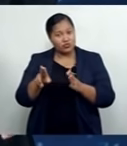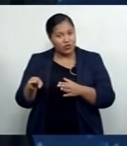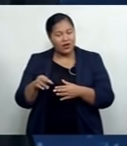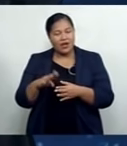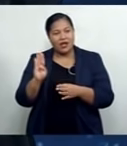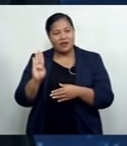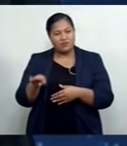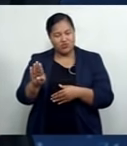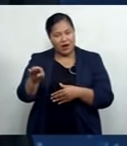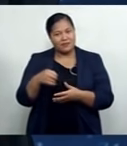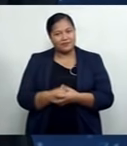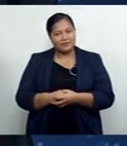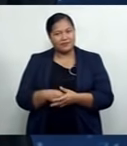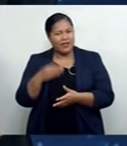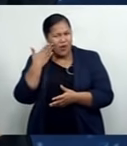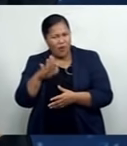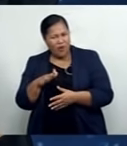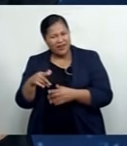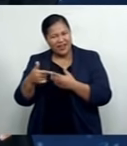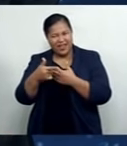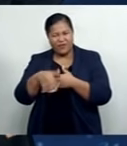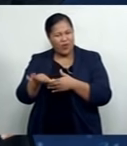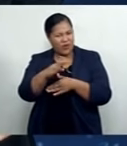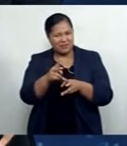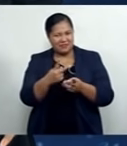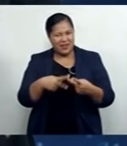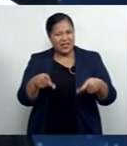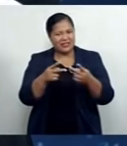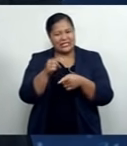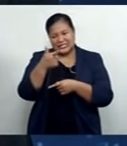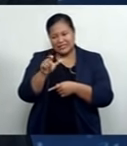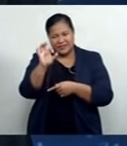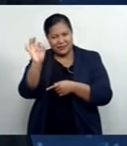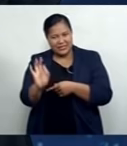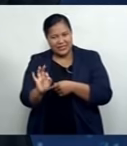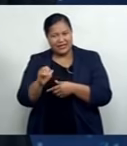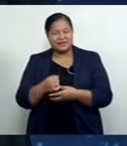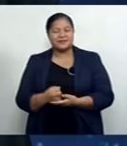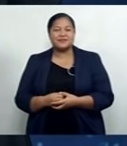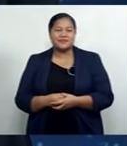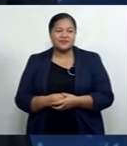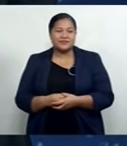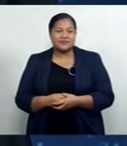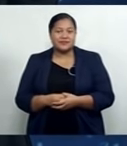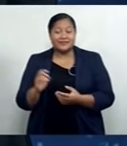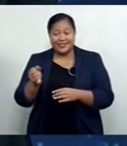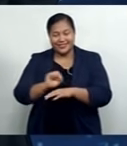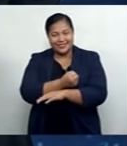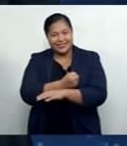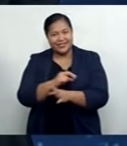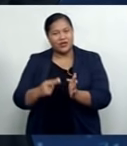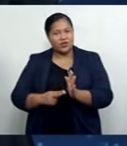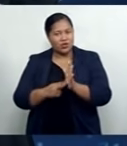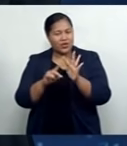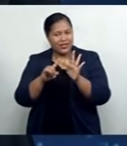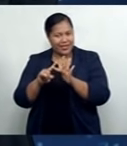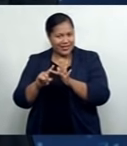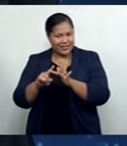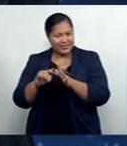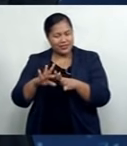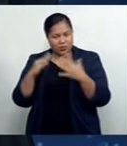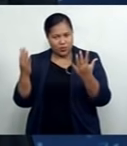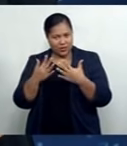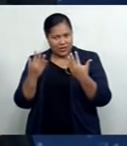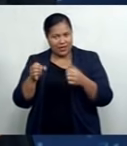Mua. Humidity levels in all centers were in the 70% range. At sea, northeast to east winds 10 to